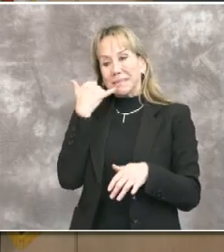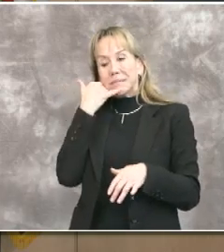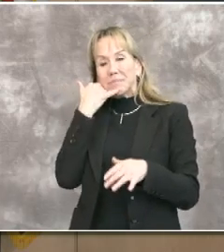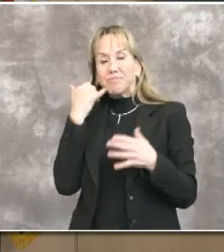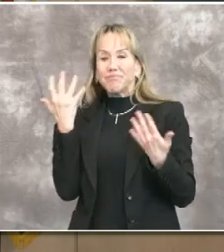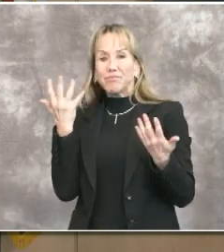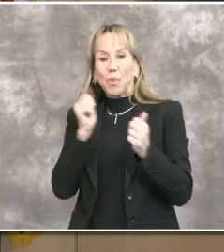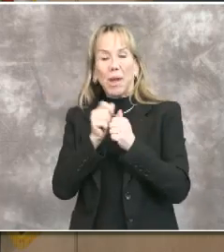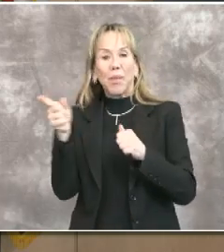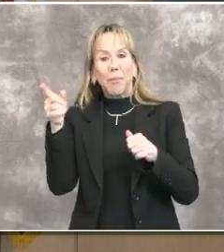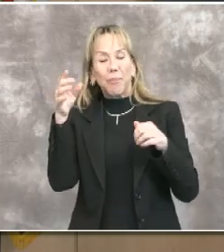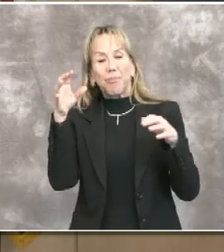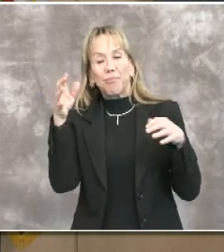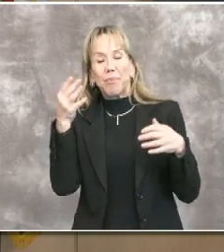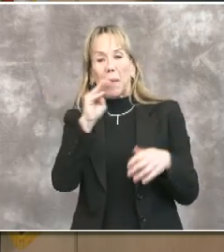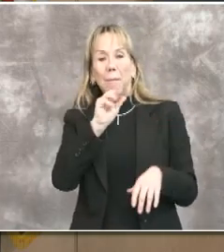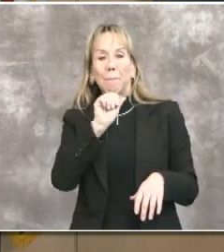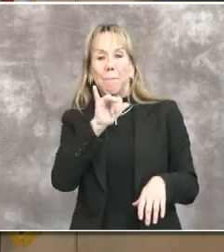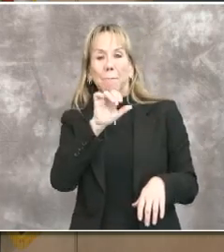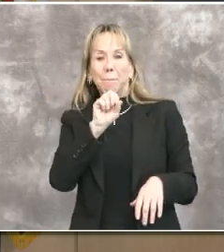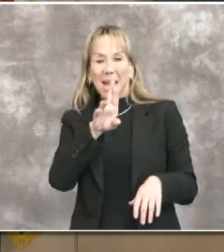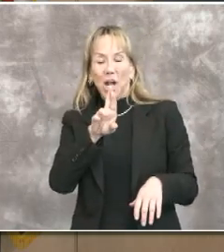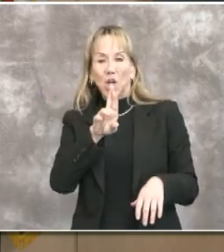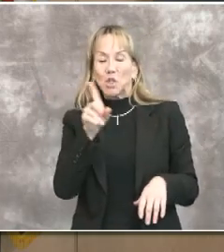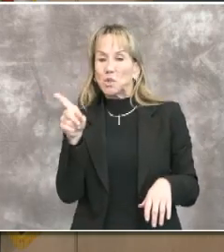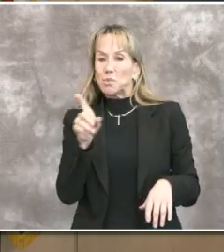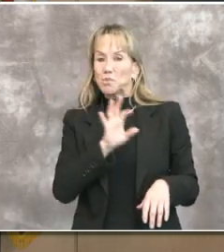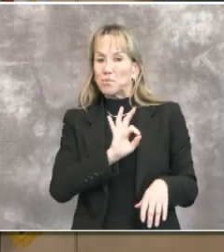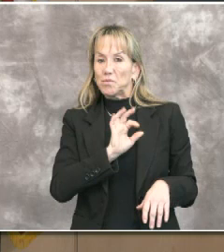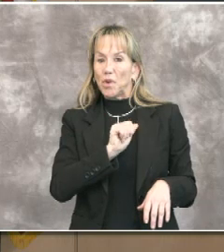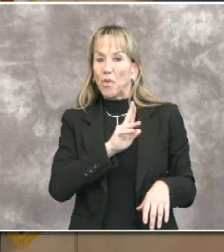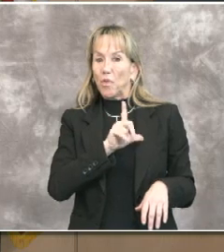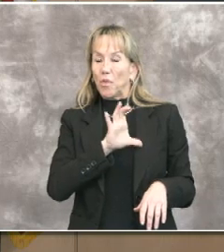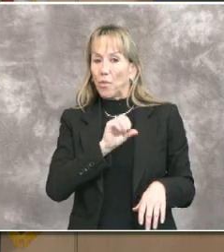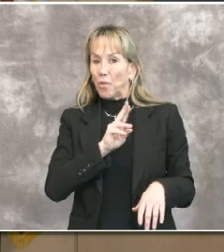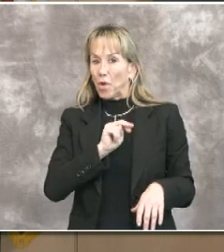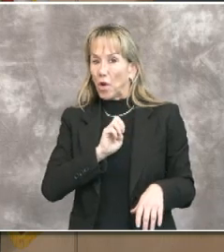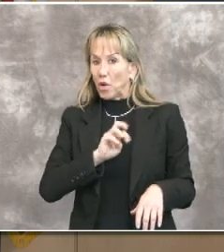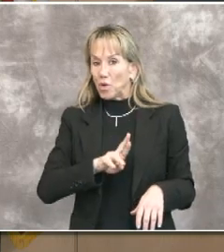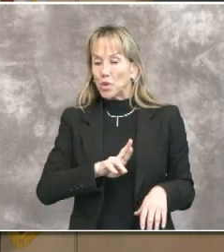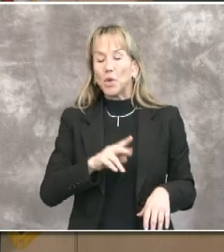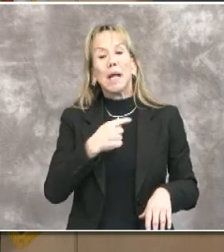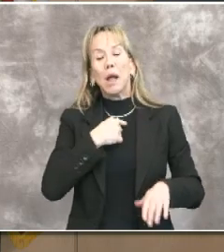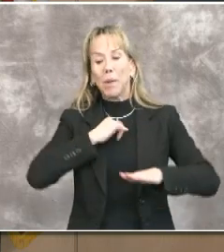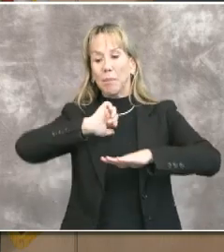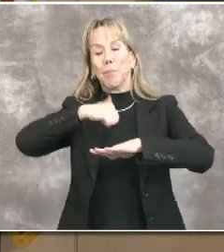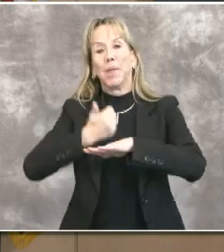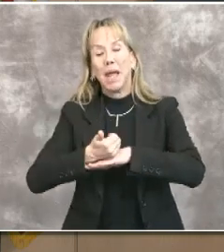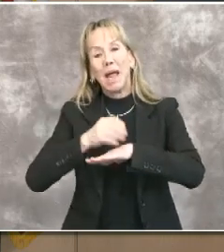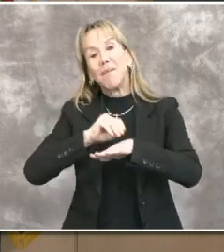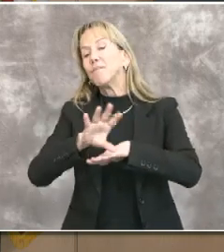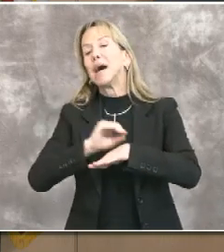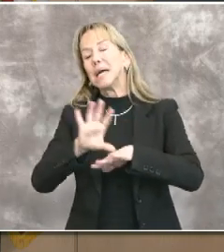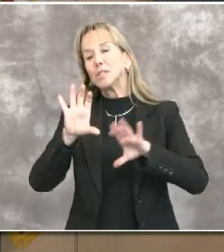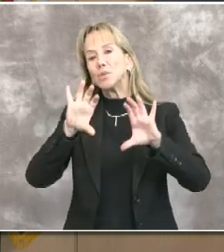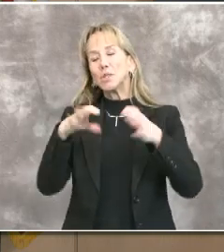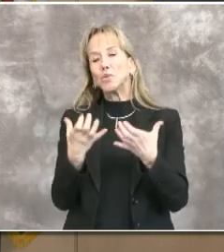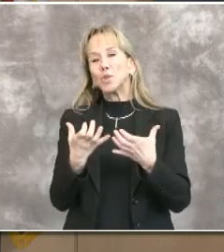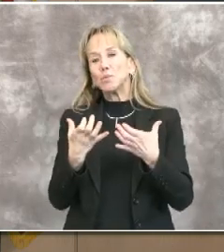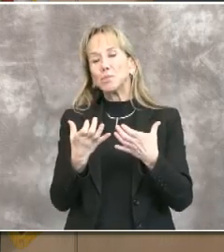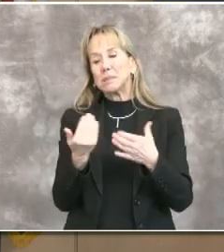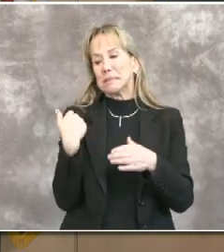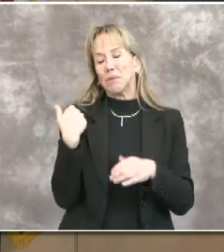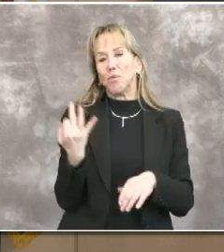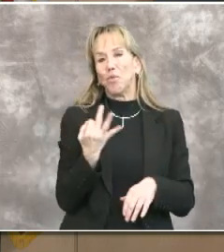are chairing the First Recover Advisory Group, which we formed last Friday. This is a regional group with representation